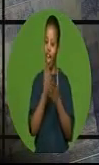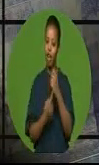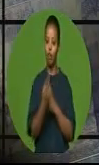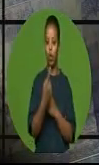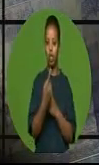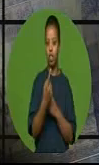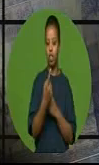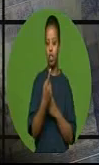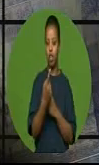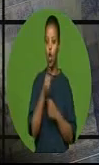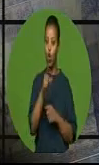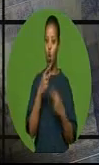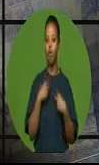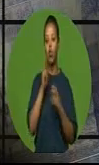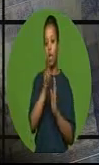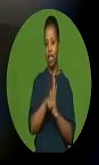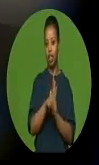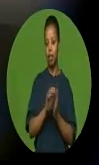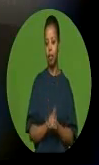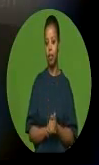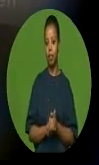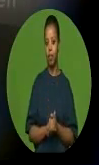individually. You have 2 minutes.